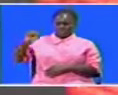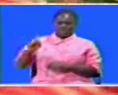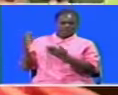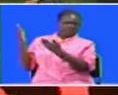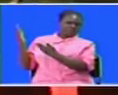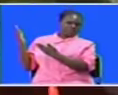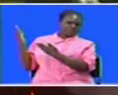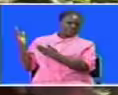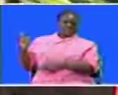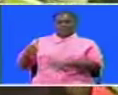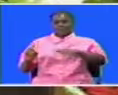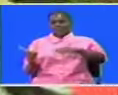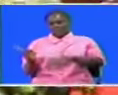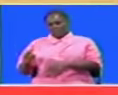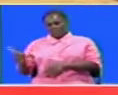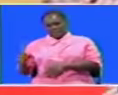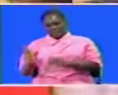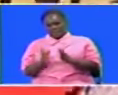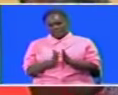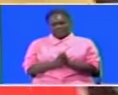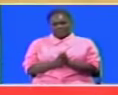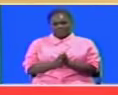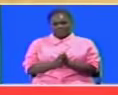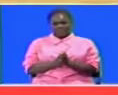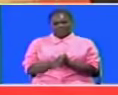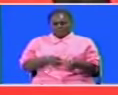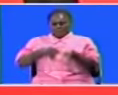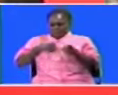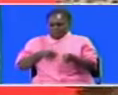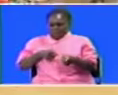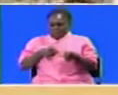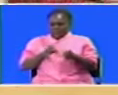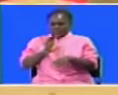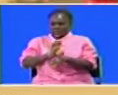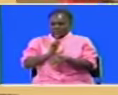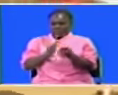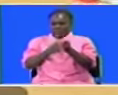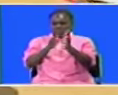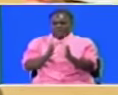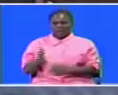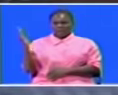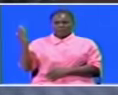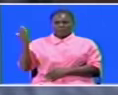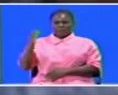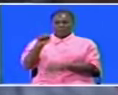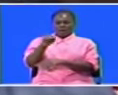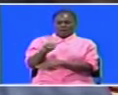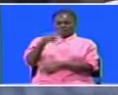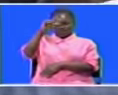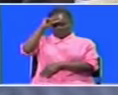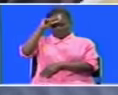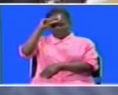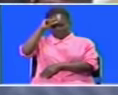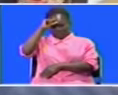Timama, the president uncharacteristically tore into a church leader who, in his address, had asked the government